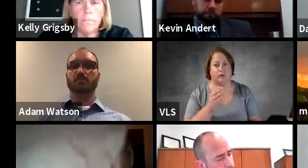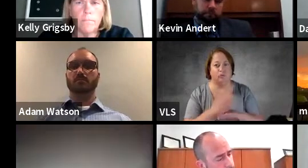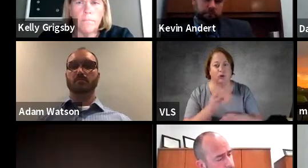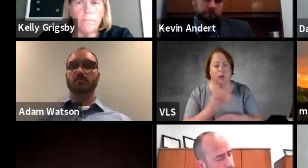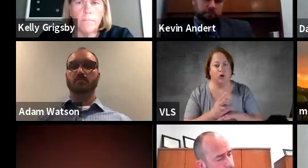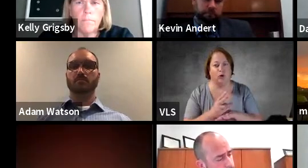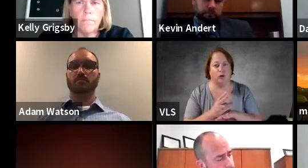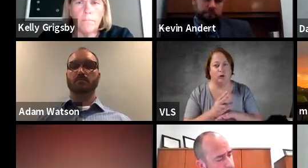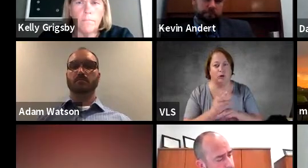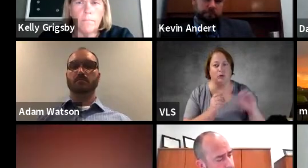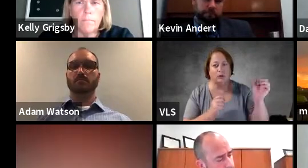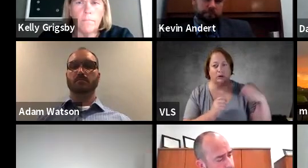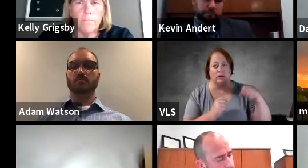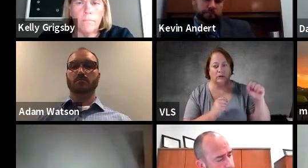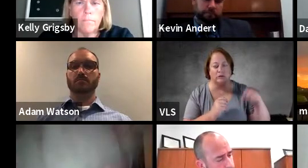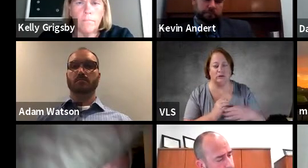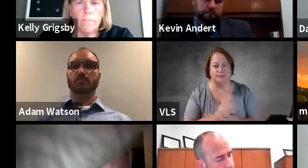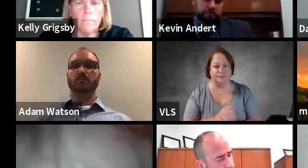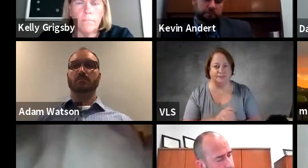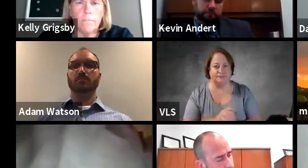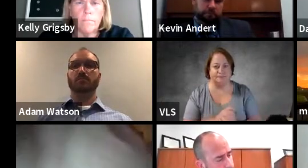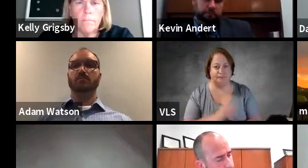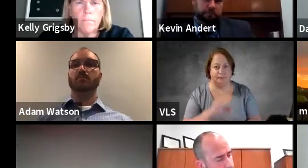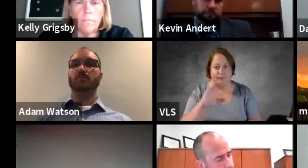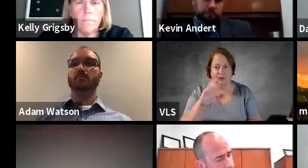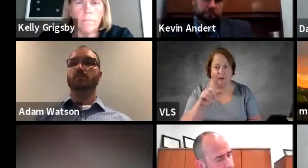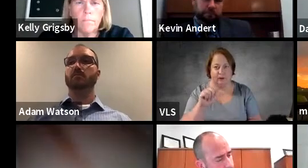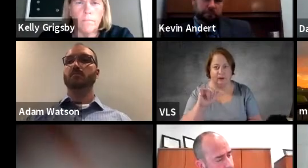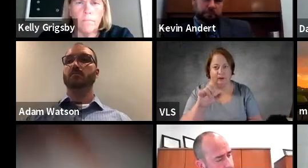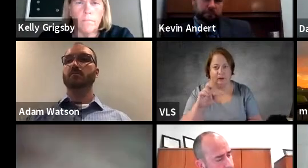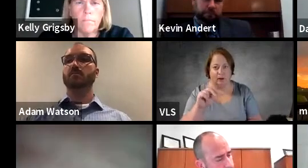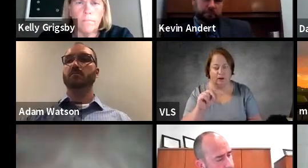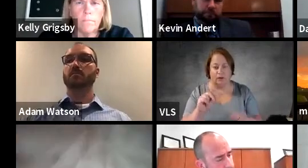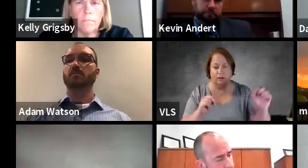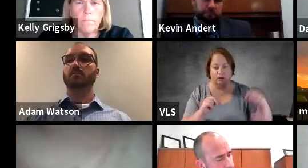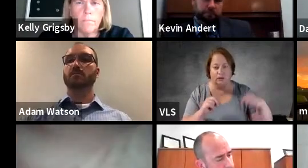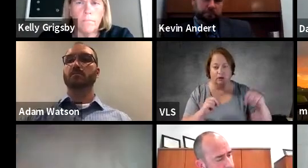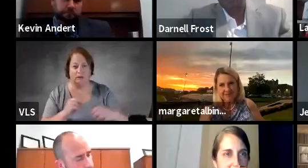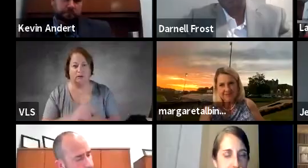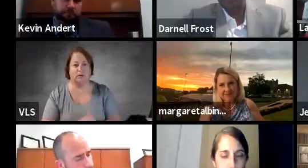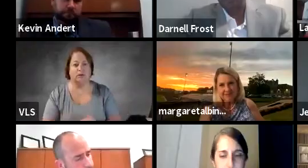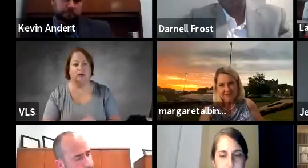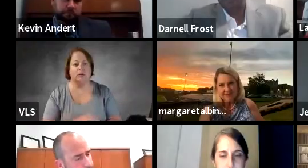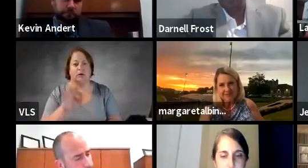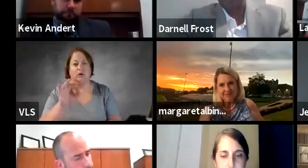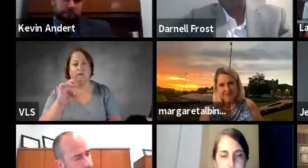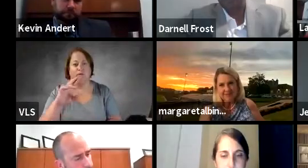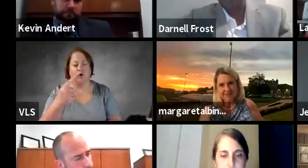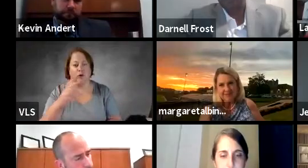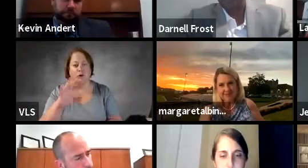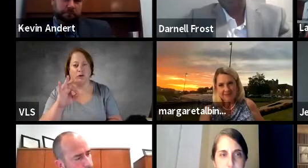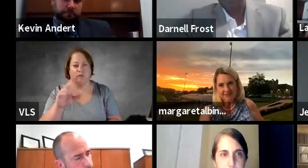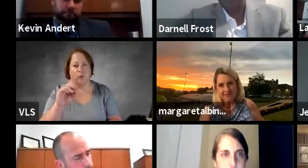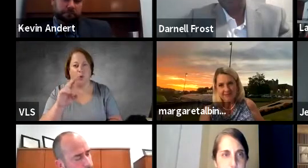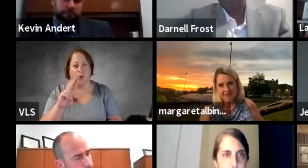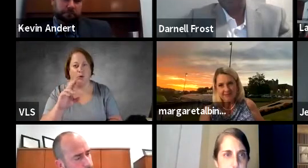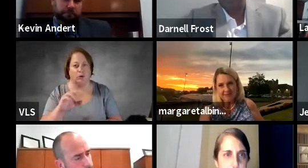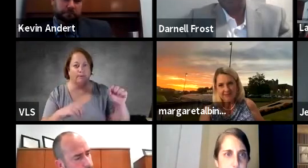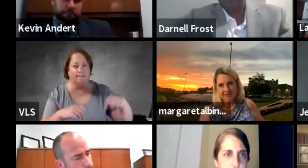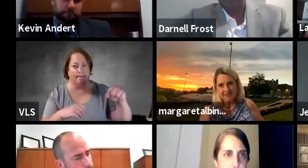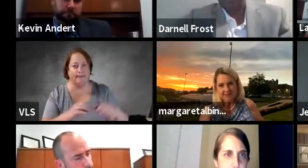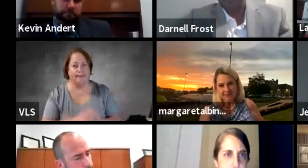Brentwood? Yes. Clayton? Yes. Ferguson Florissant?